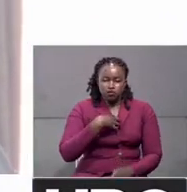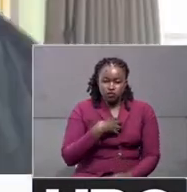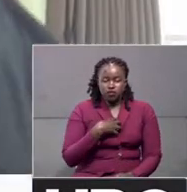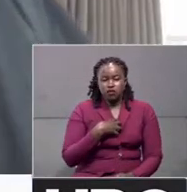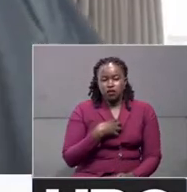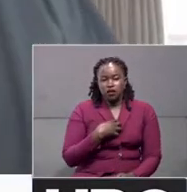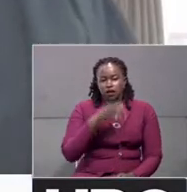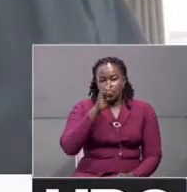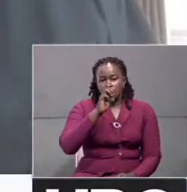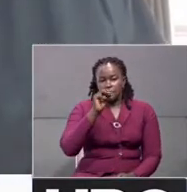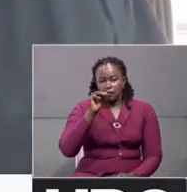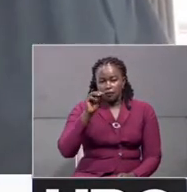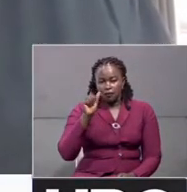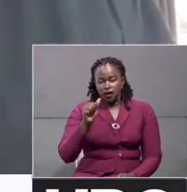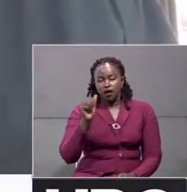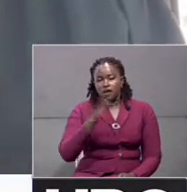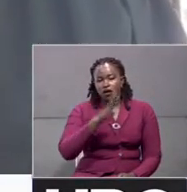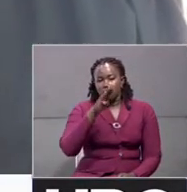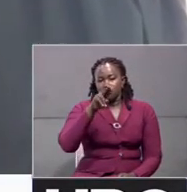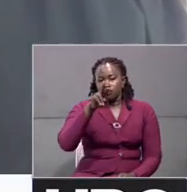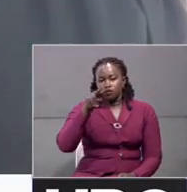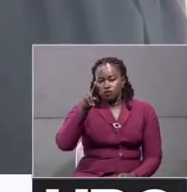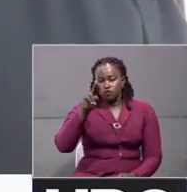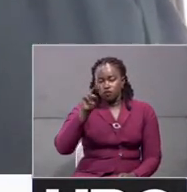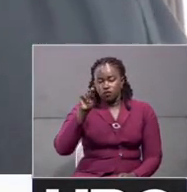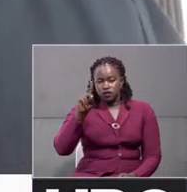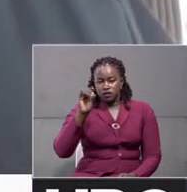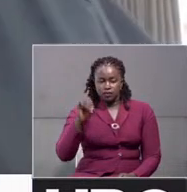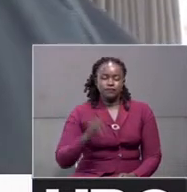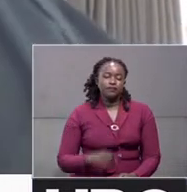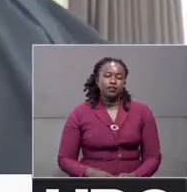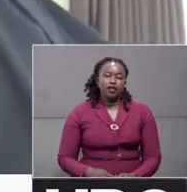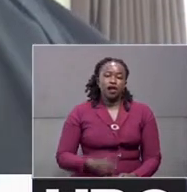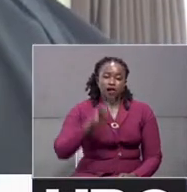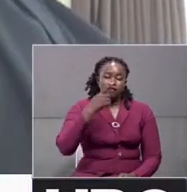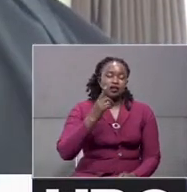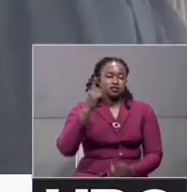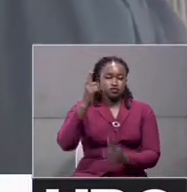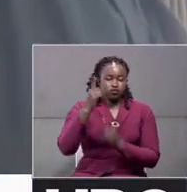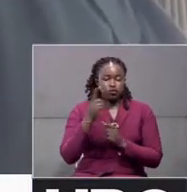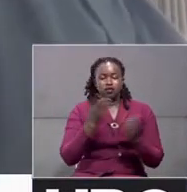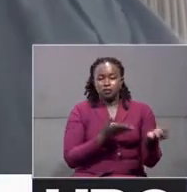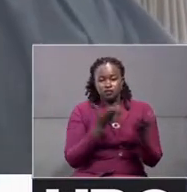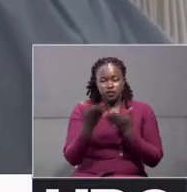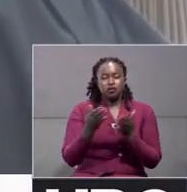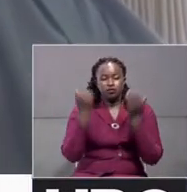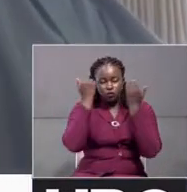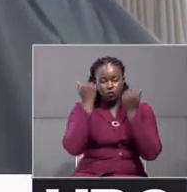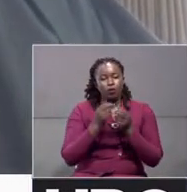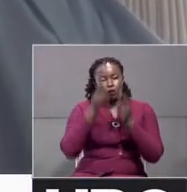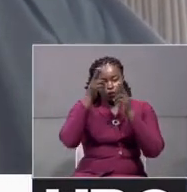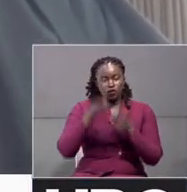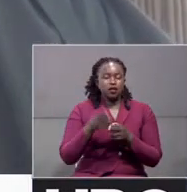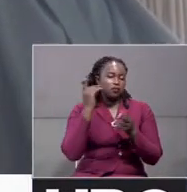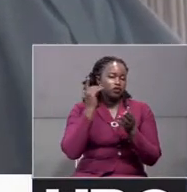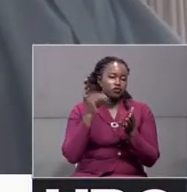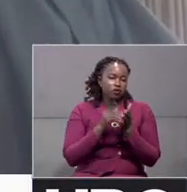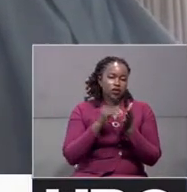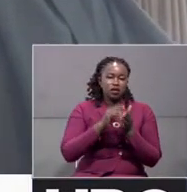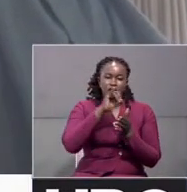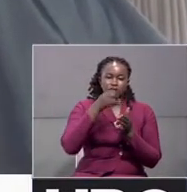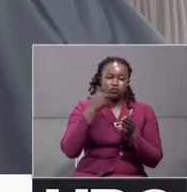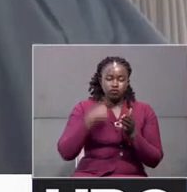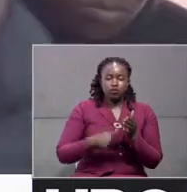Burundi. The first surety we shall present to the court shall be the Honorable Dr. John